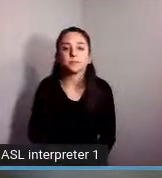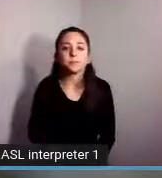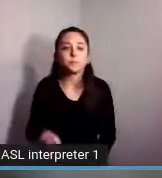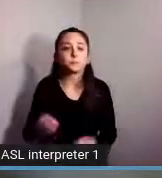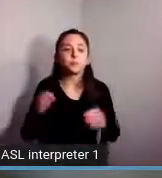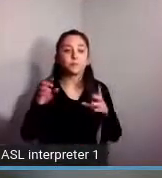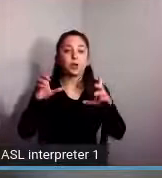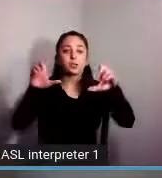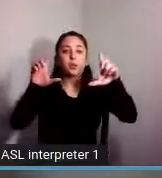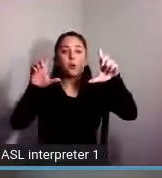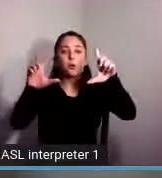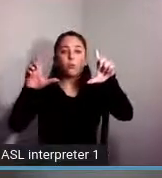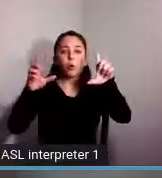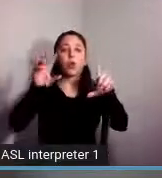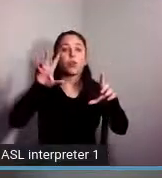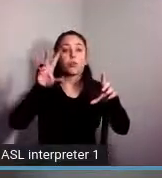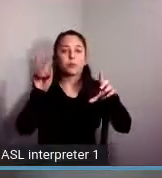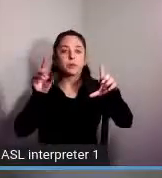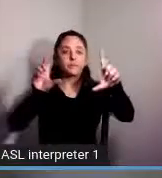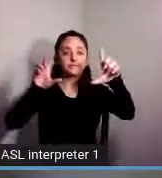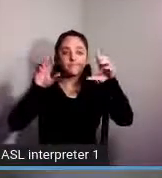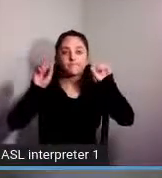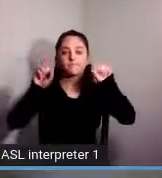Here is a 3D model.